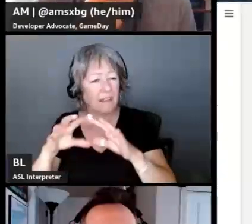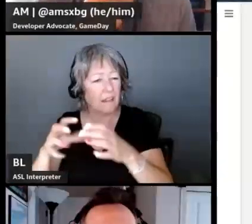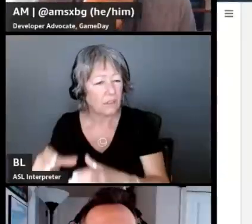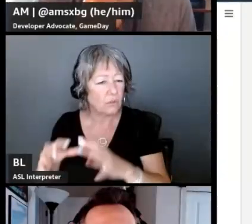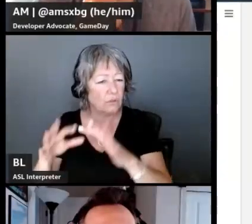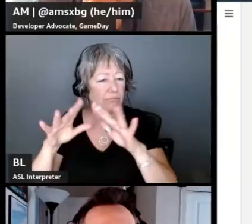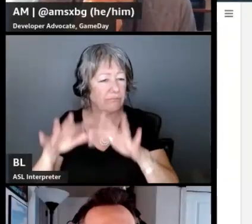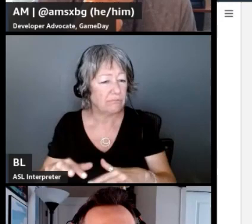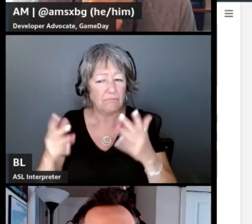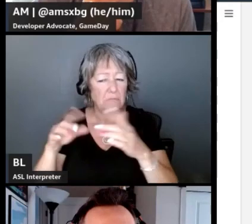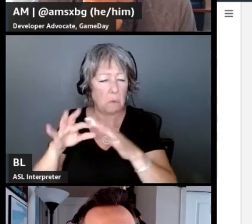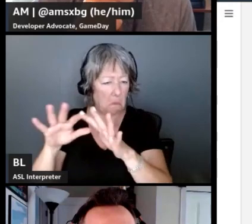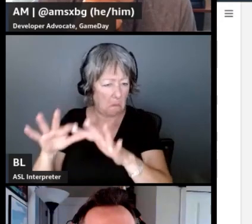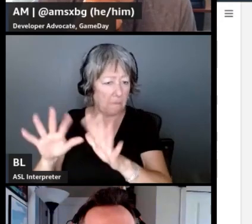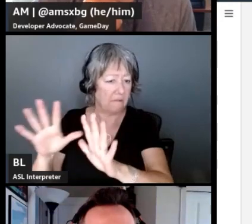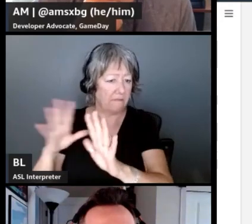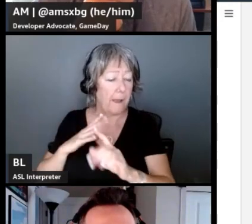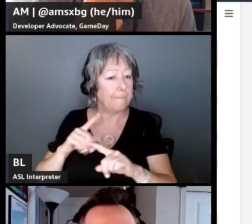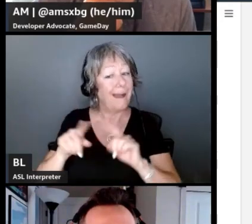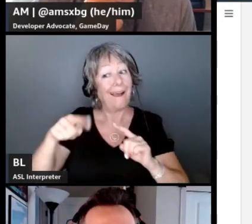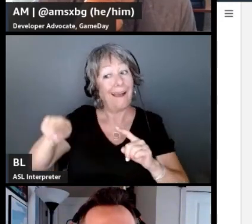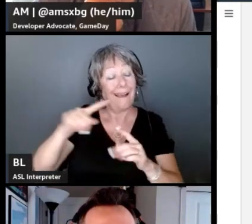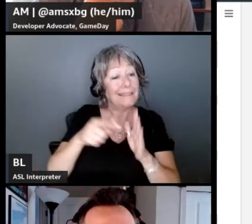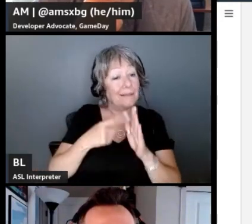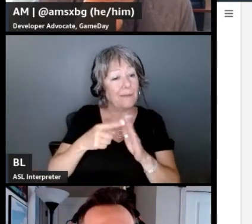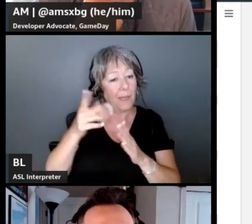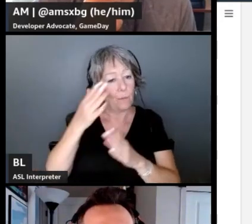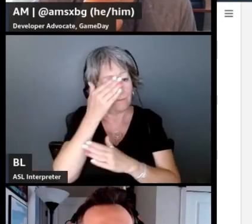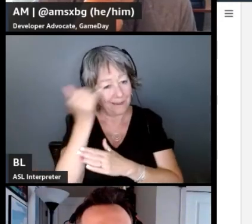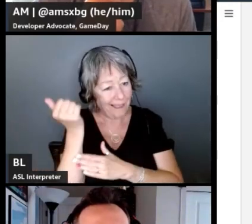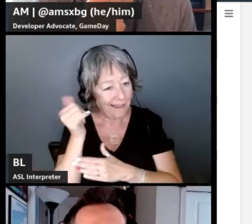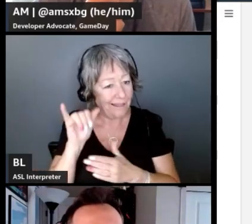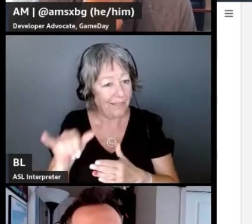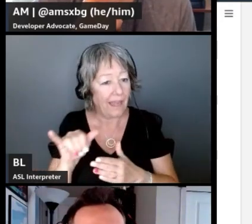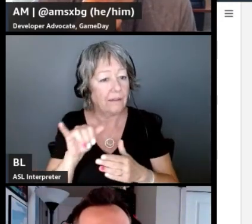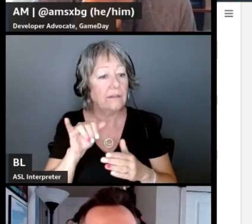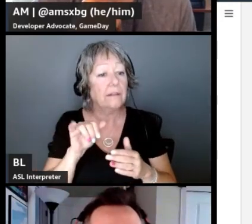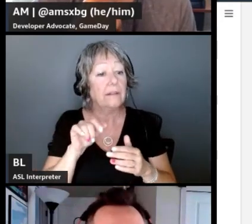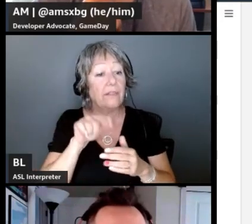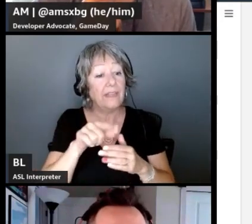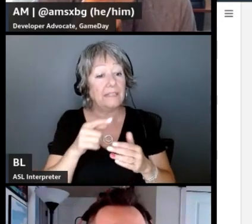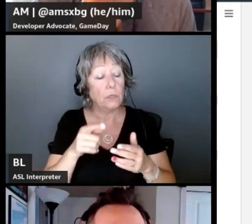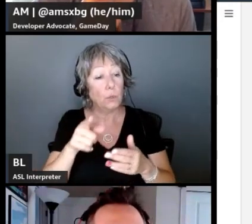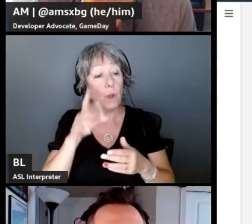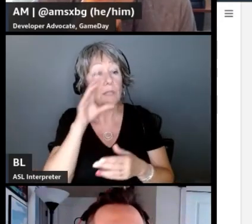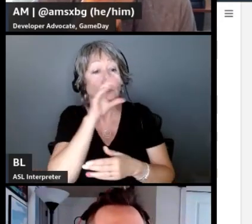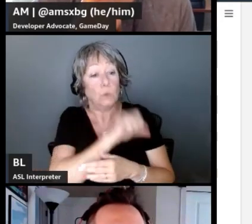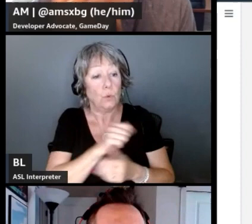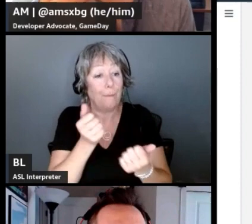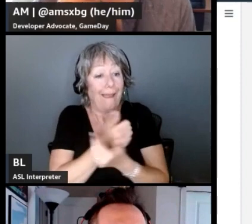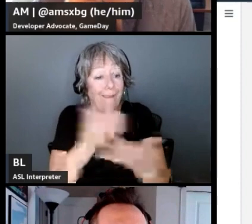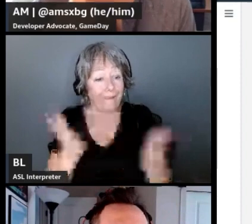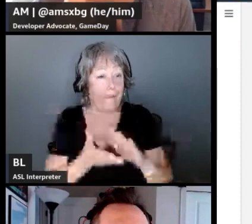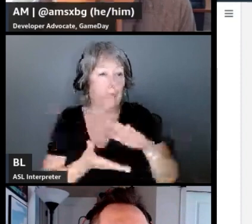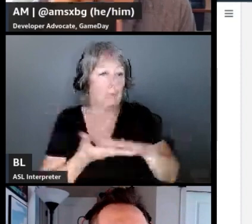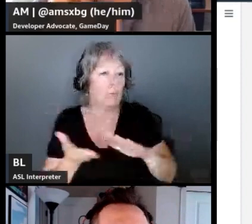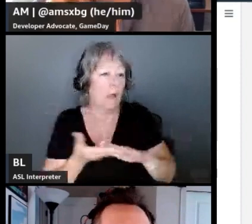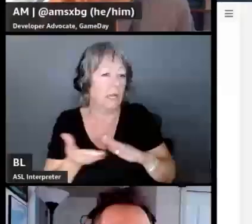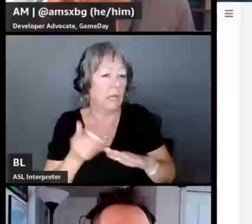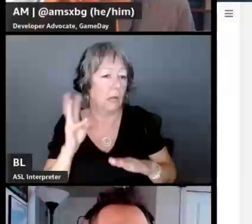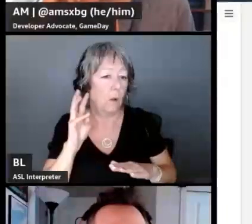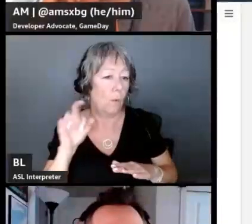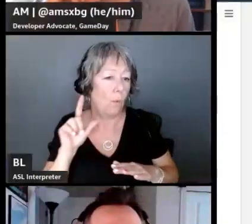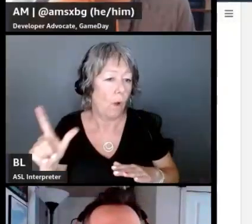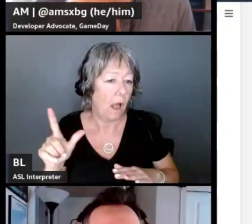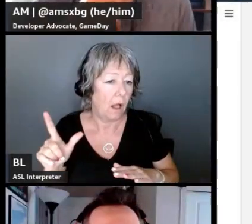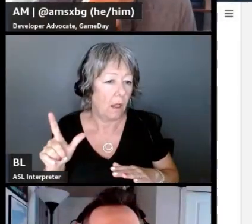tend to forget that, this is a system where you are assuming that everything is running well, everything is